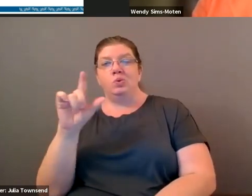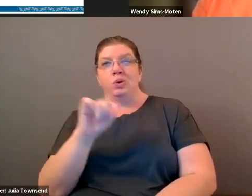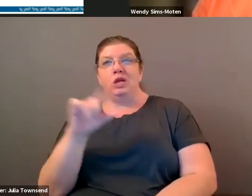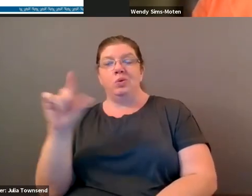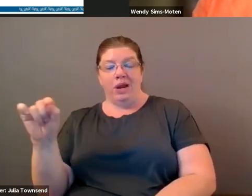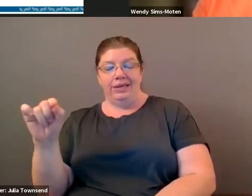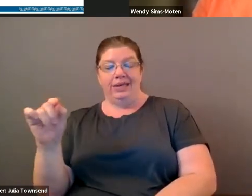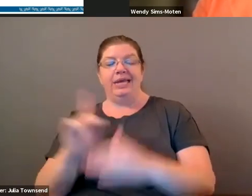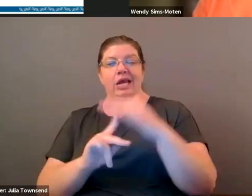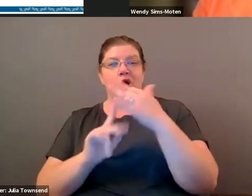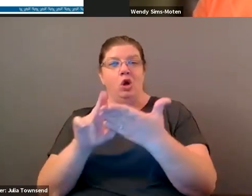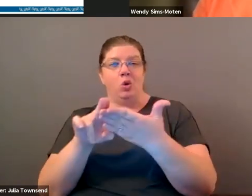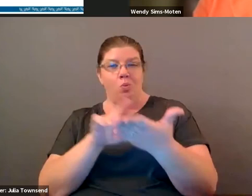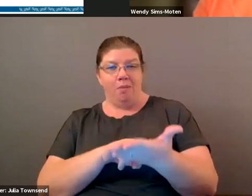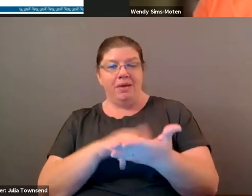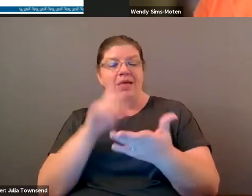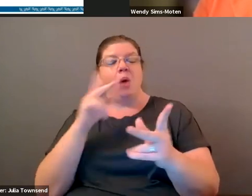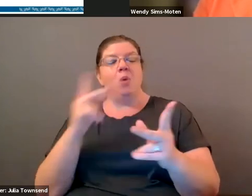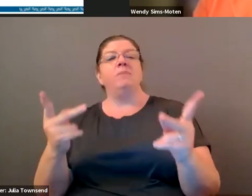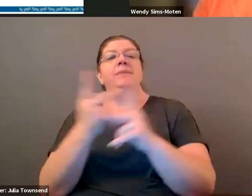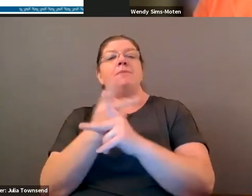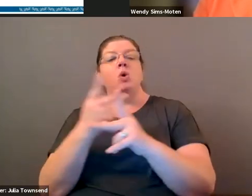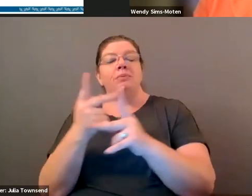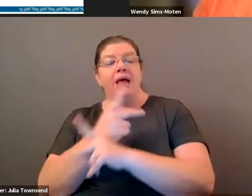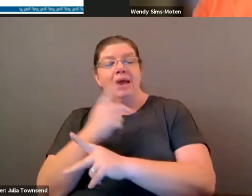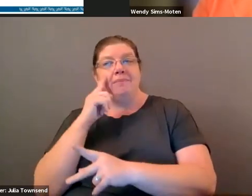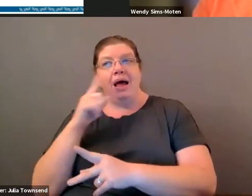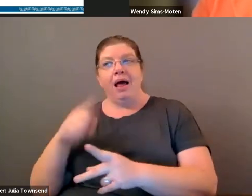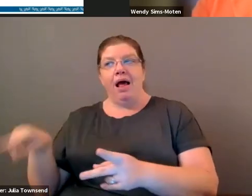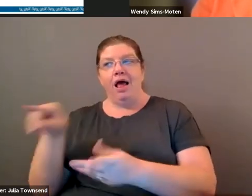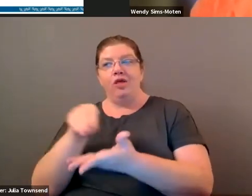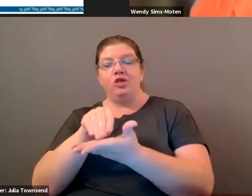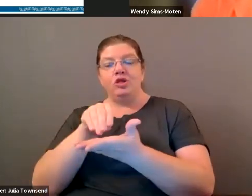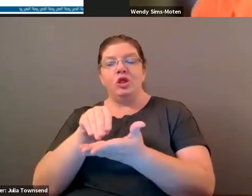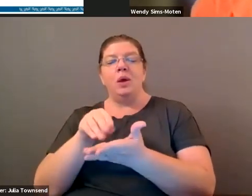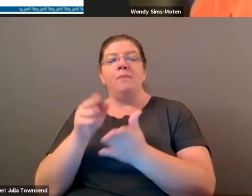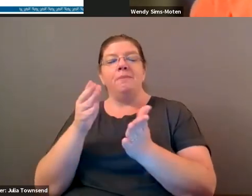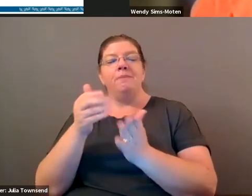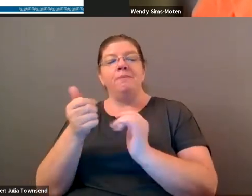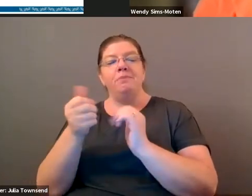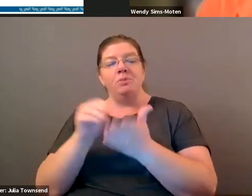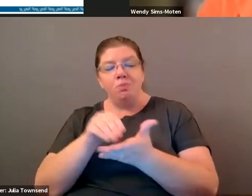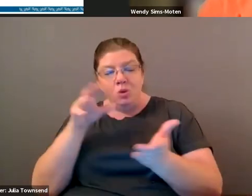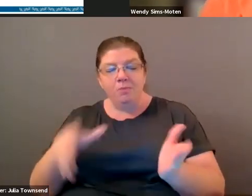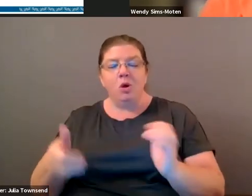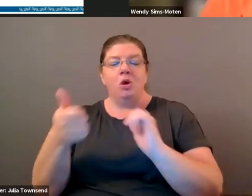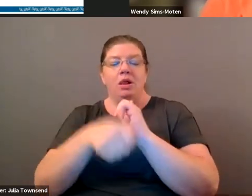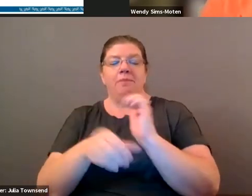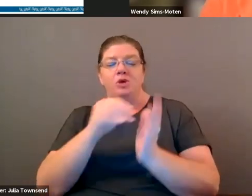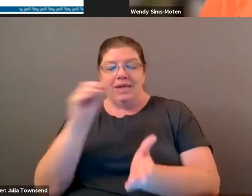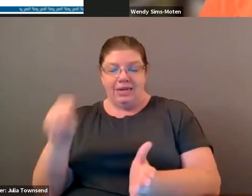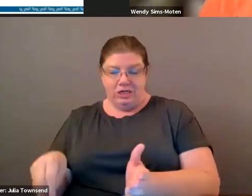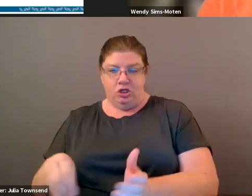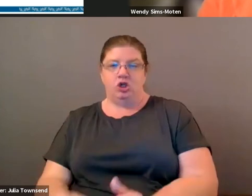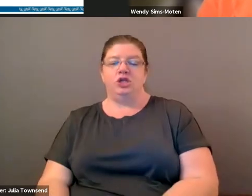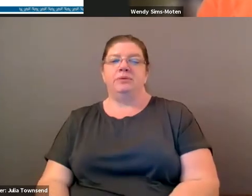then multiplied by the unduplicated pupil percentage again. Next slide,